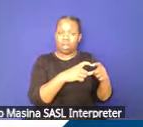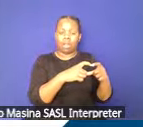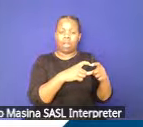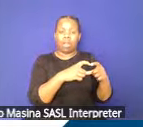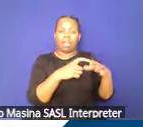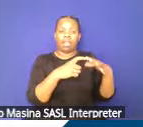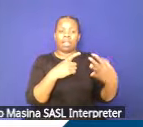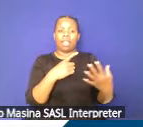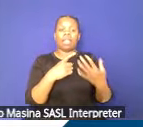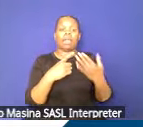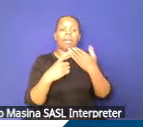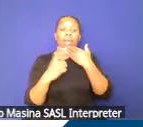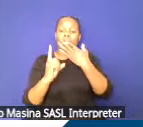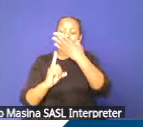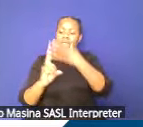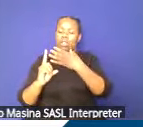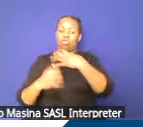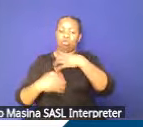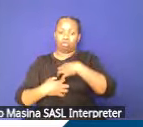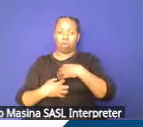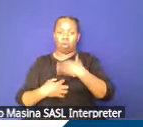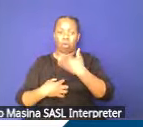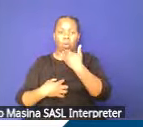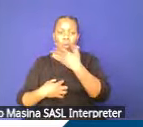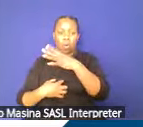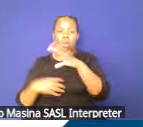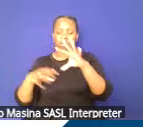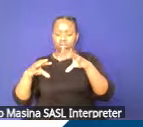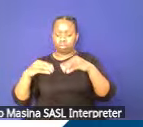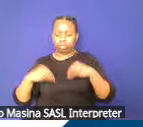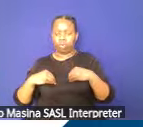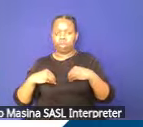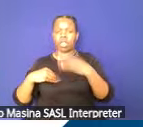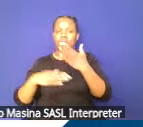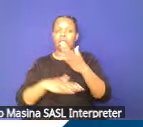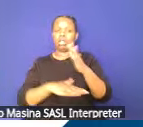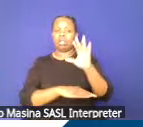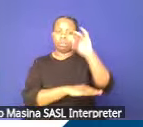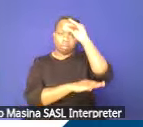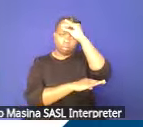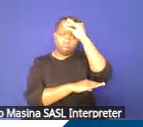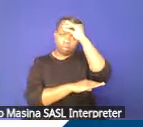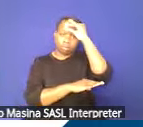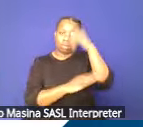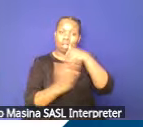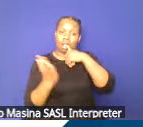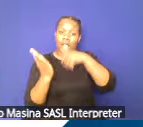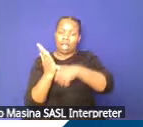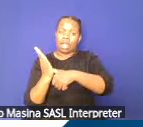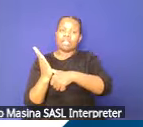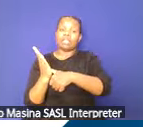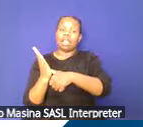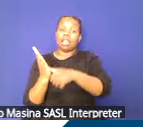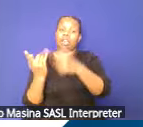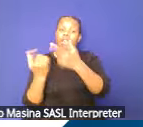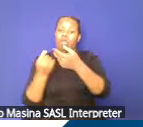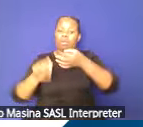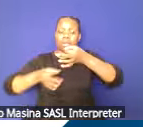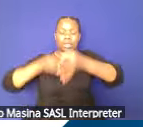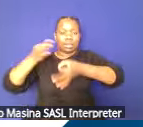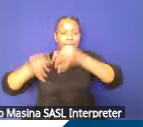to, then we will accept a sworn affidavit to explain the situation.